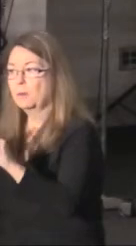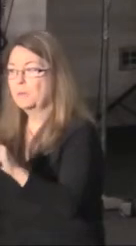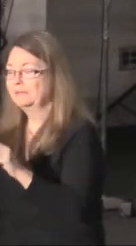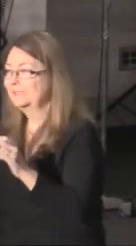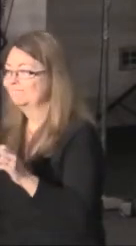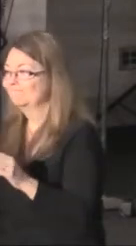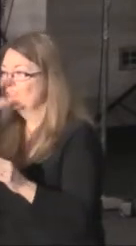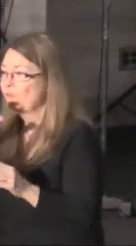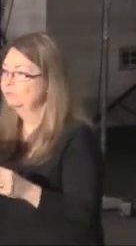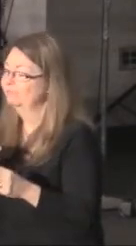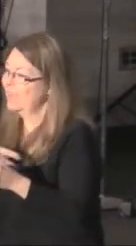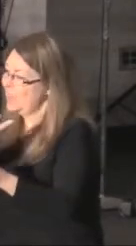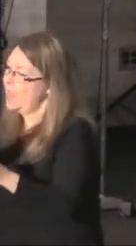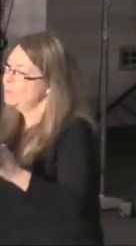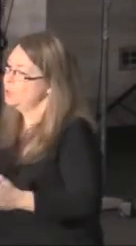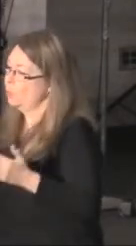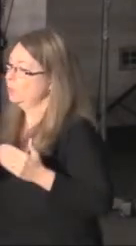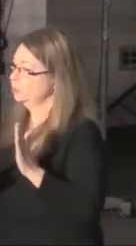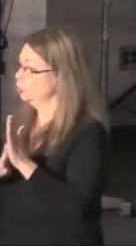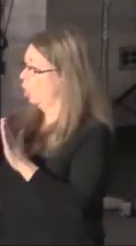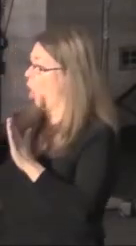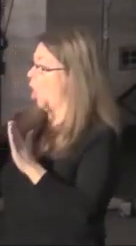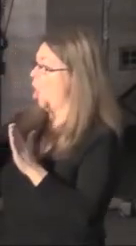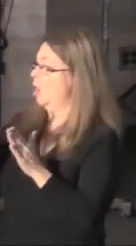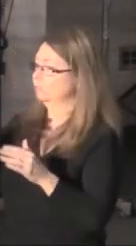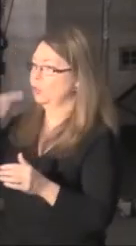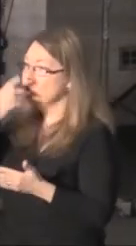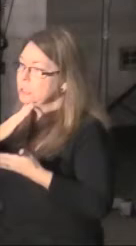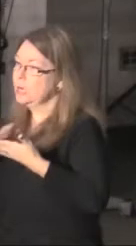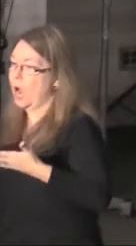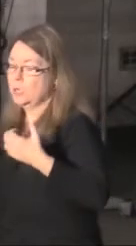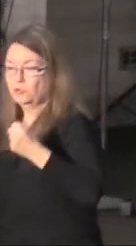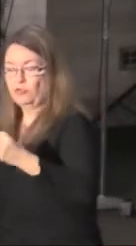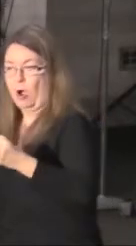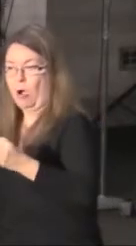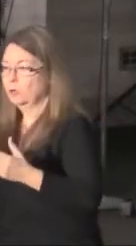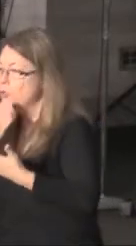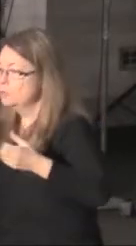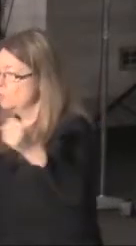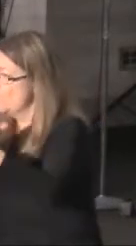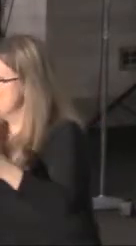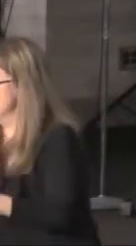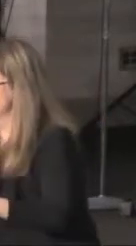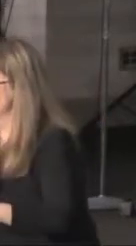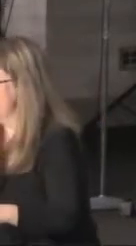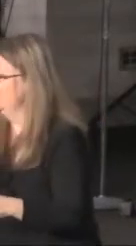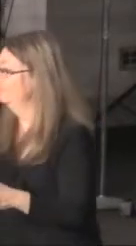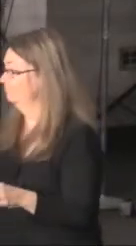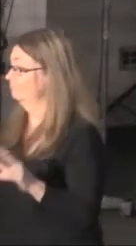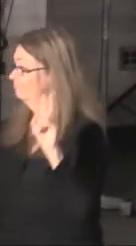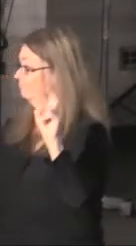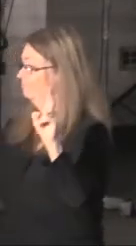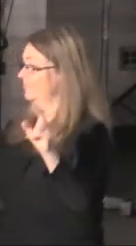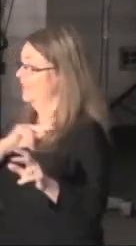kind of person. They wanted him to be tall. They wanted him to be handsome and strong, a fierce warrior. I mean, that's the embodiment of a king.